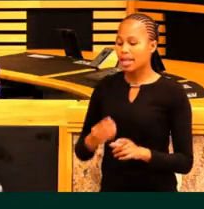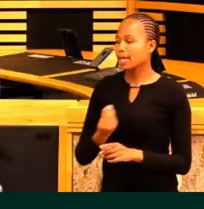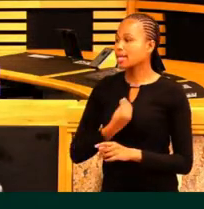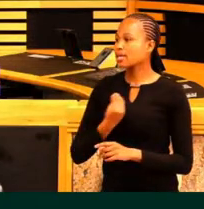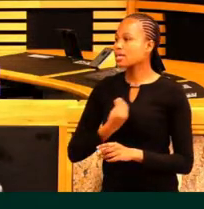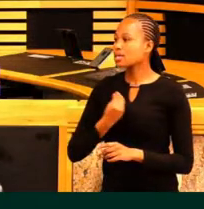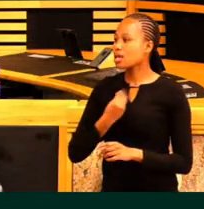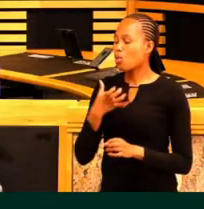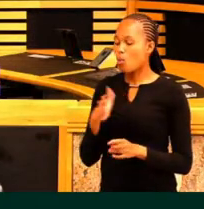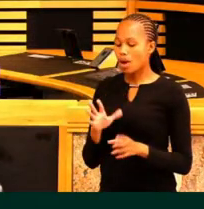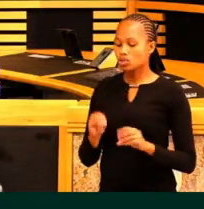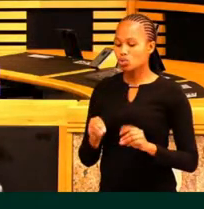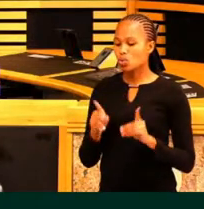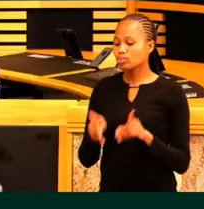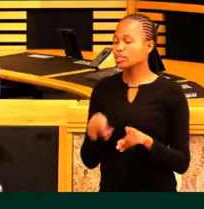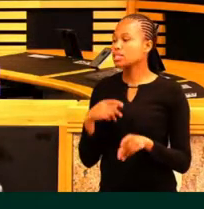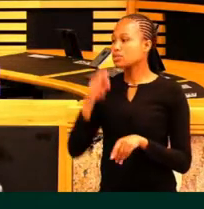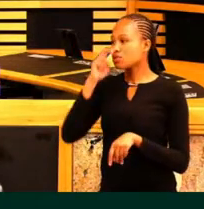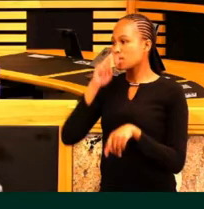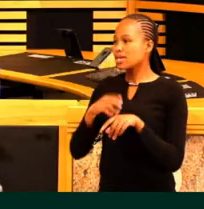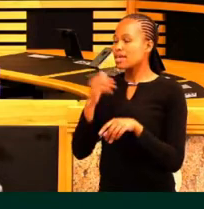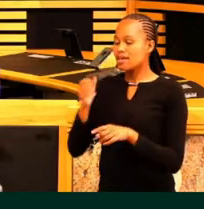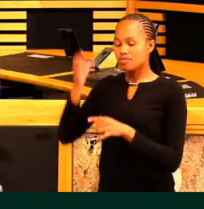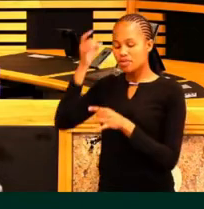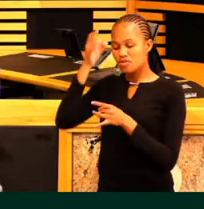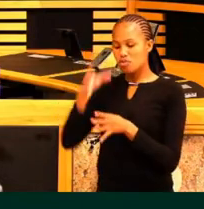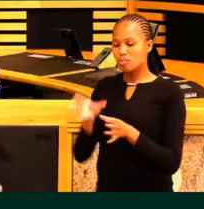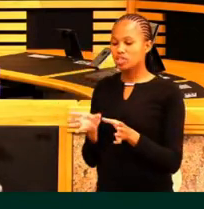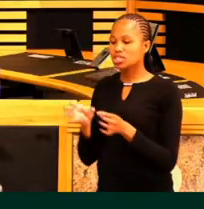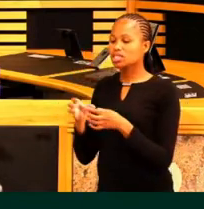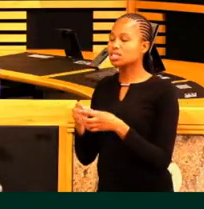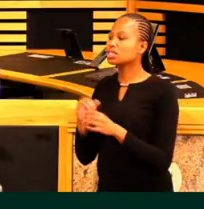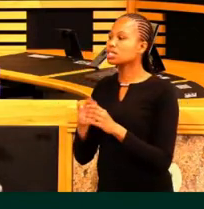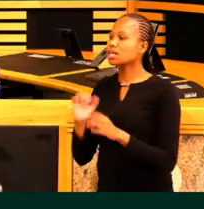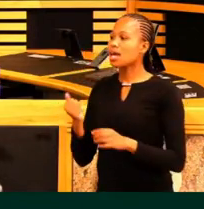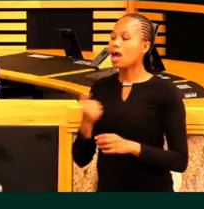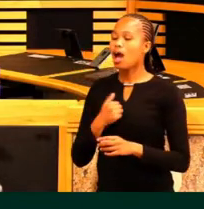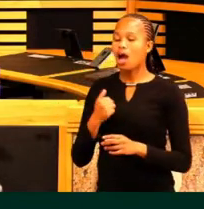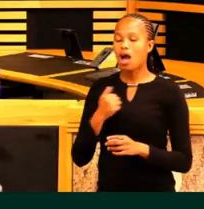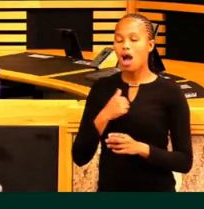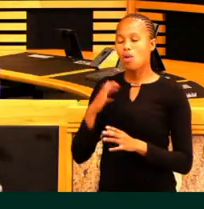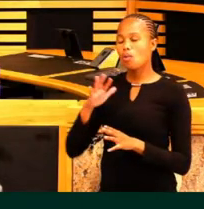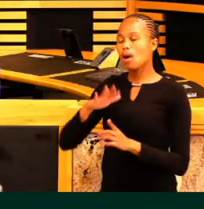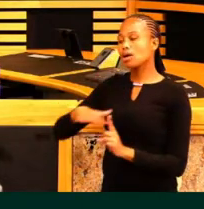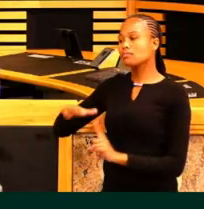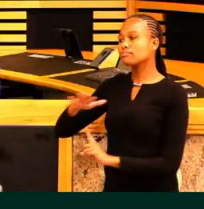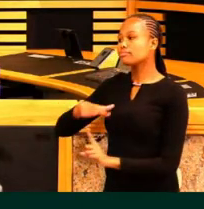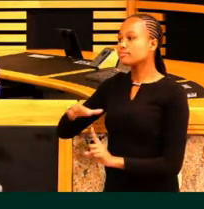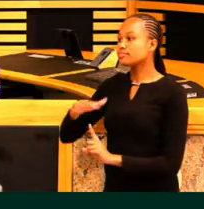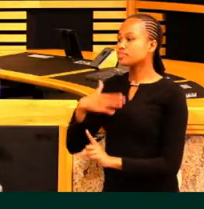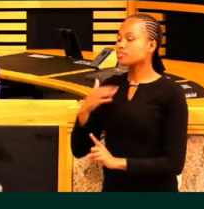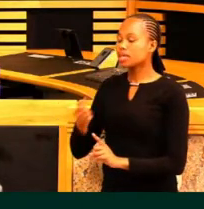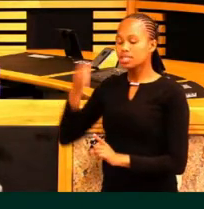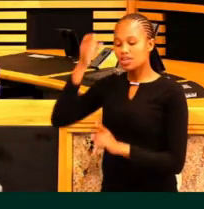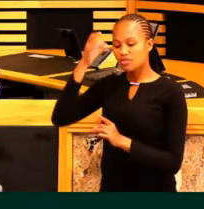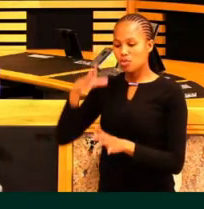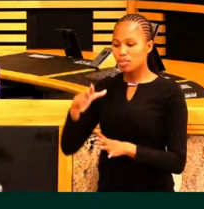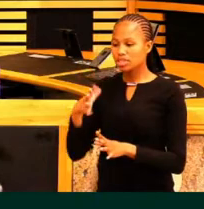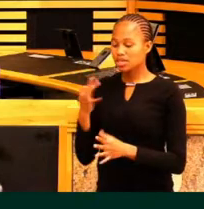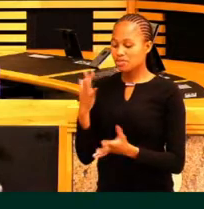opportunities we need to have information centers in our townships everywhere it must have an information center if